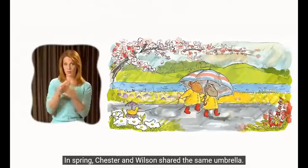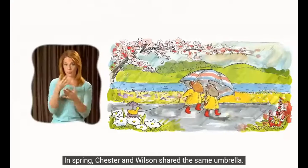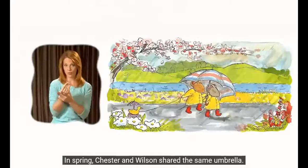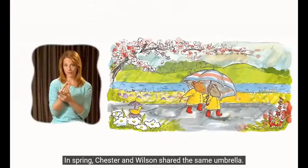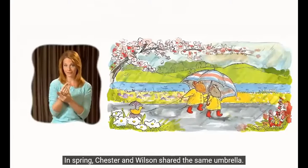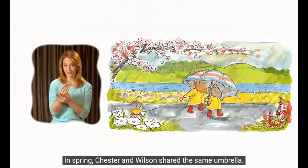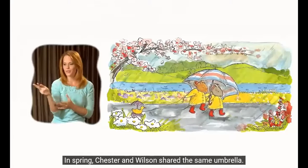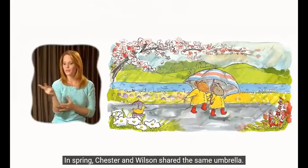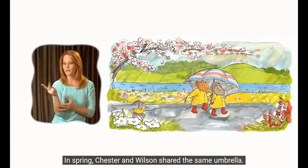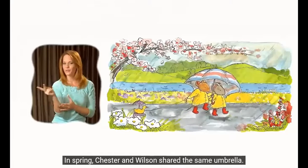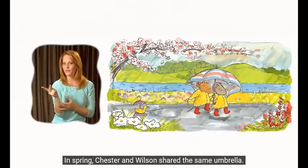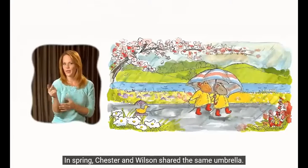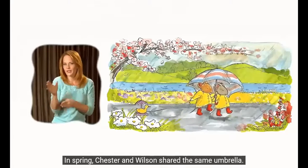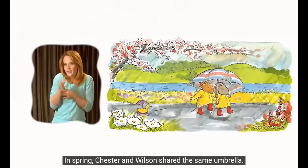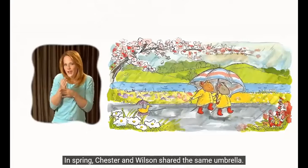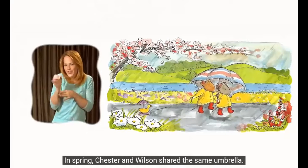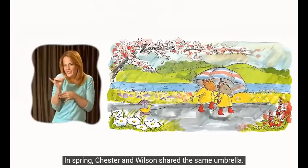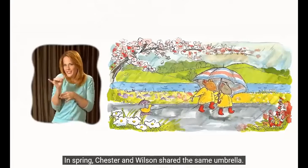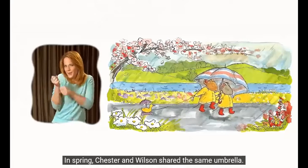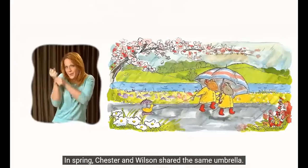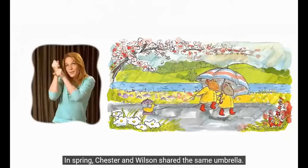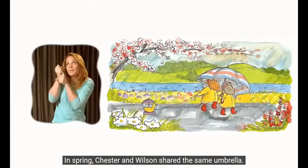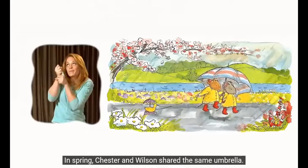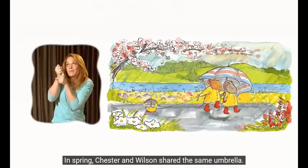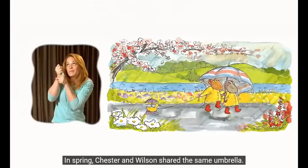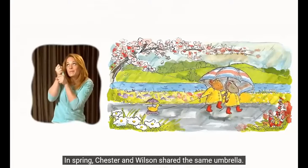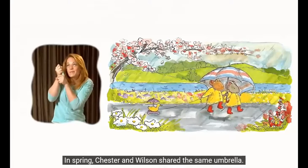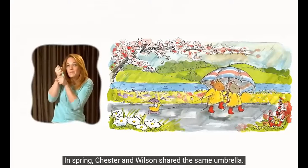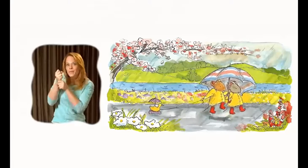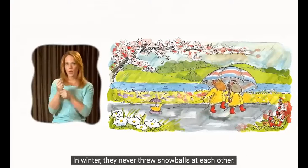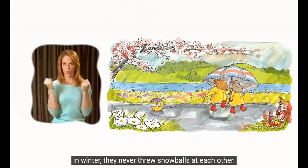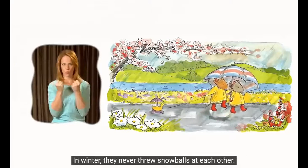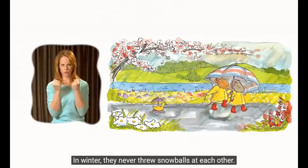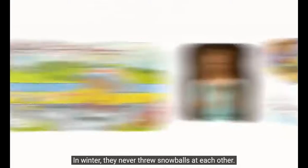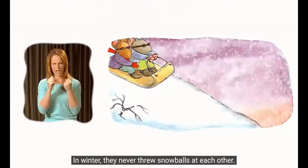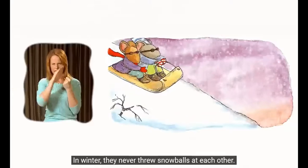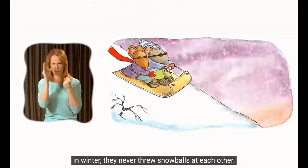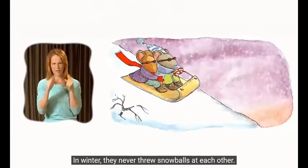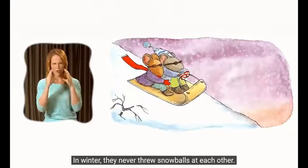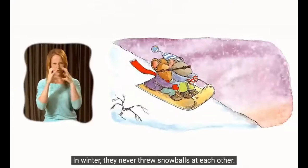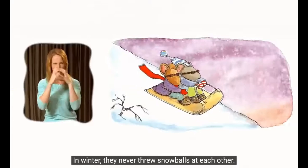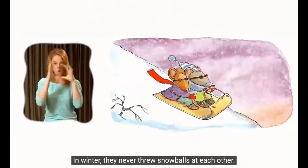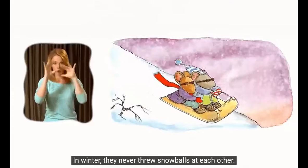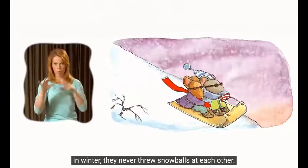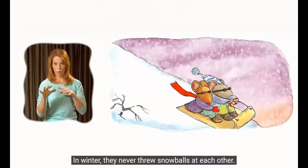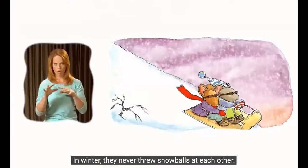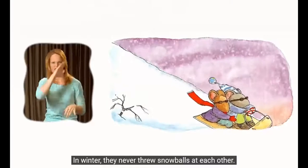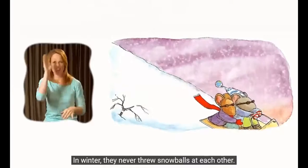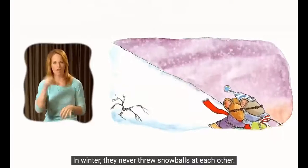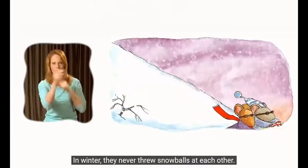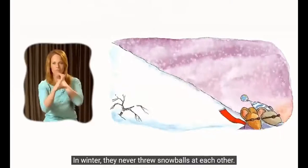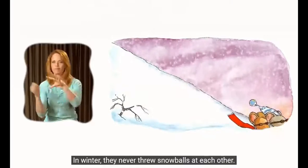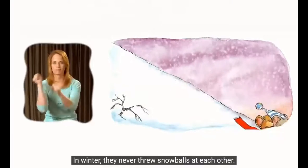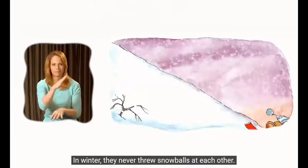In spring, Chester and Wilson shared the same umbrella. In winter, they never threw snowballs at each